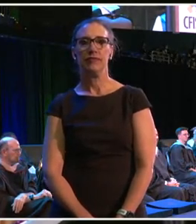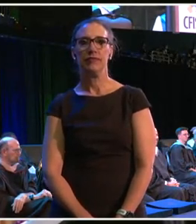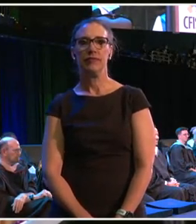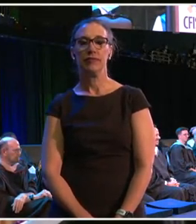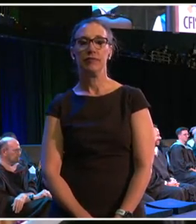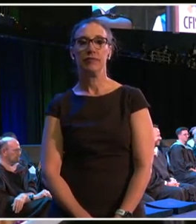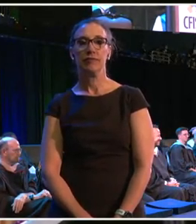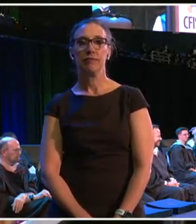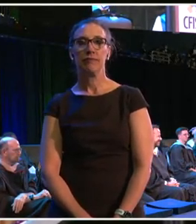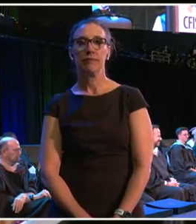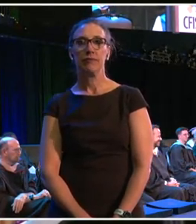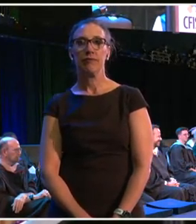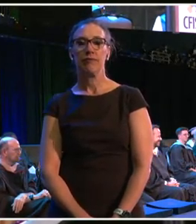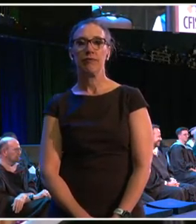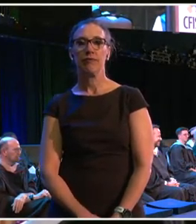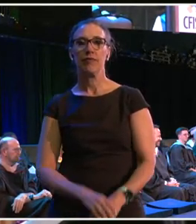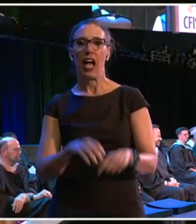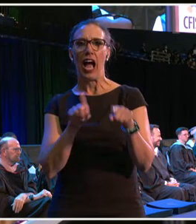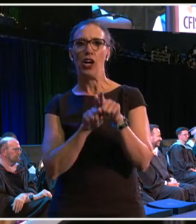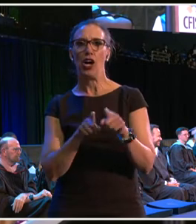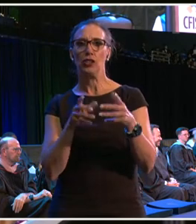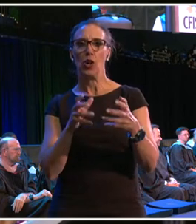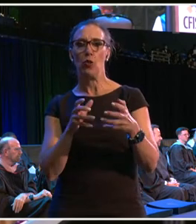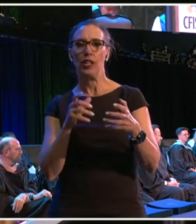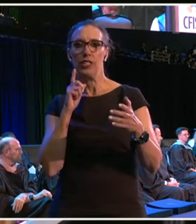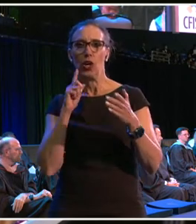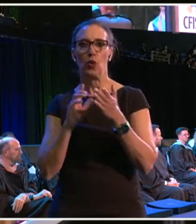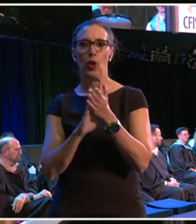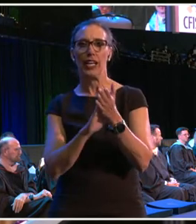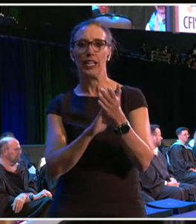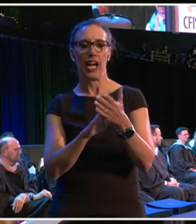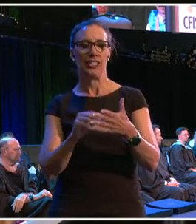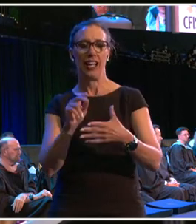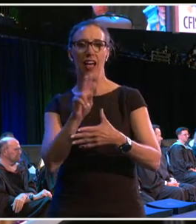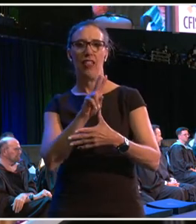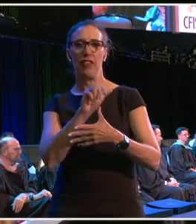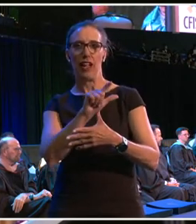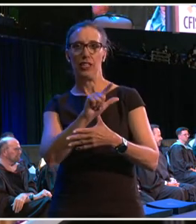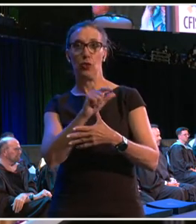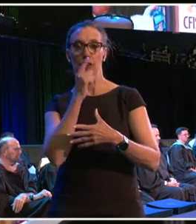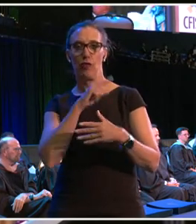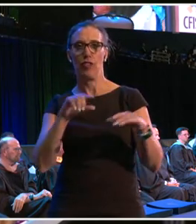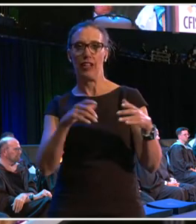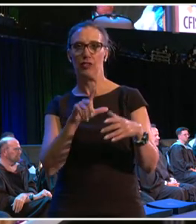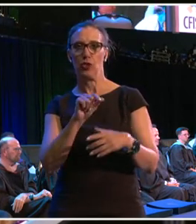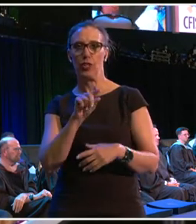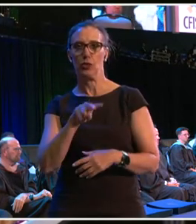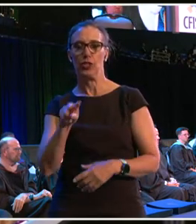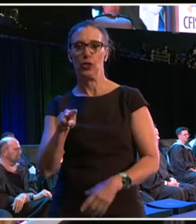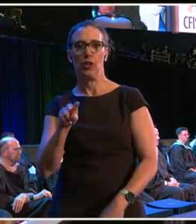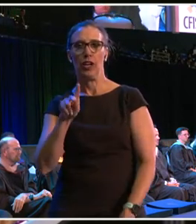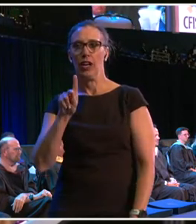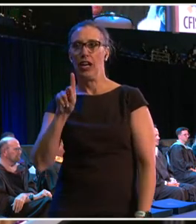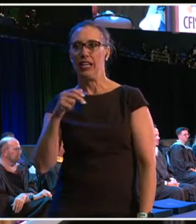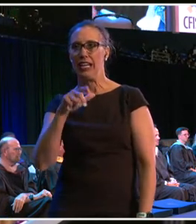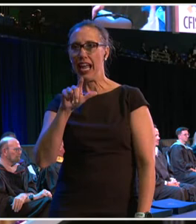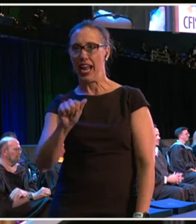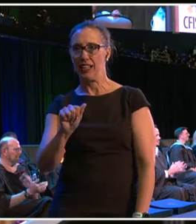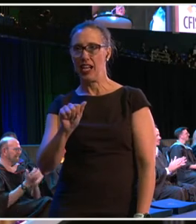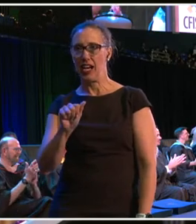I would also like to recognize our valedictorian for the class of 2022, Miss Kayla